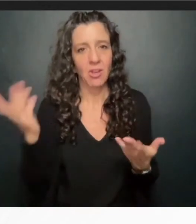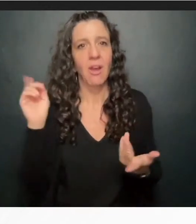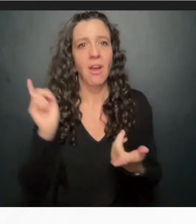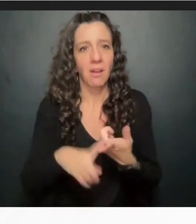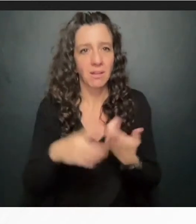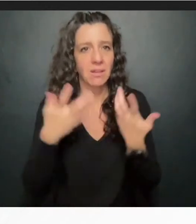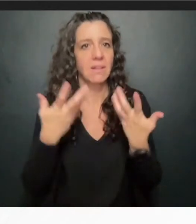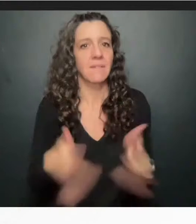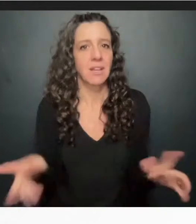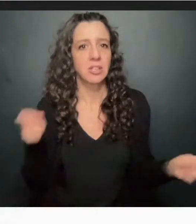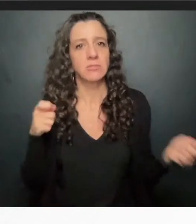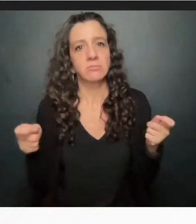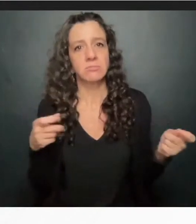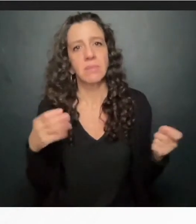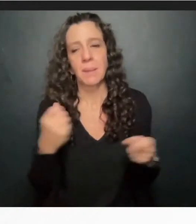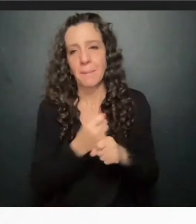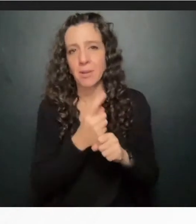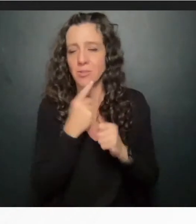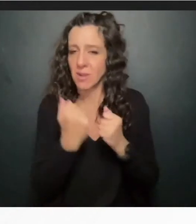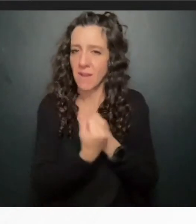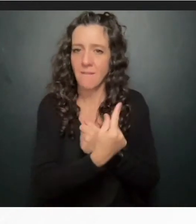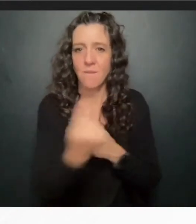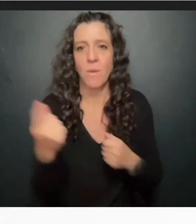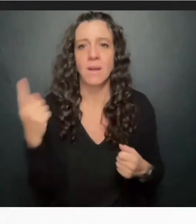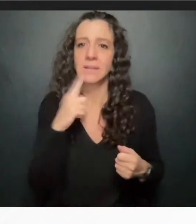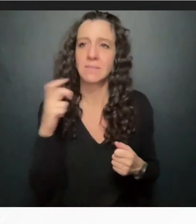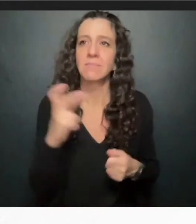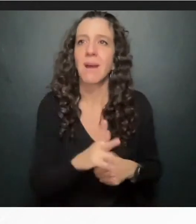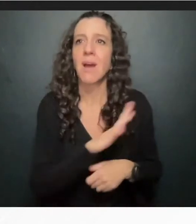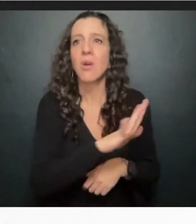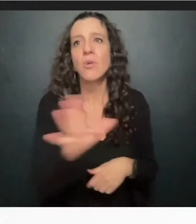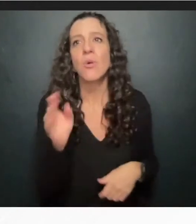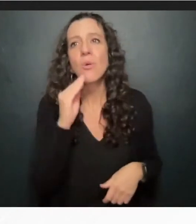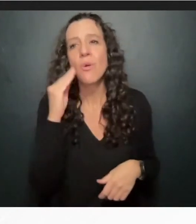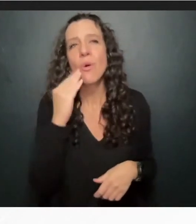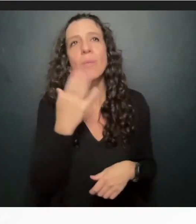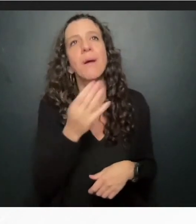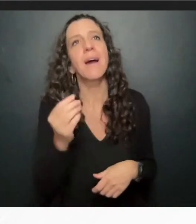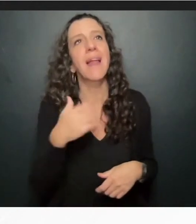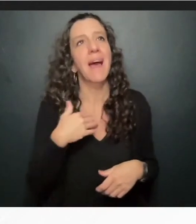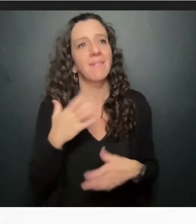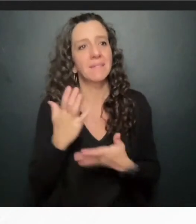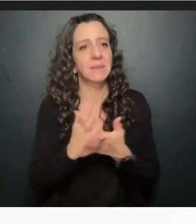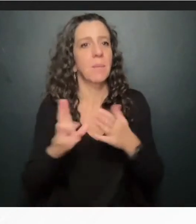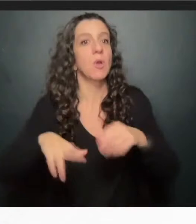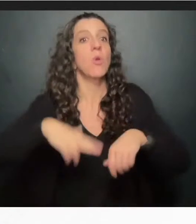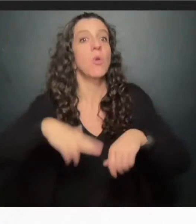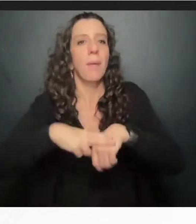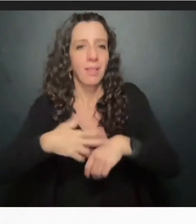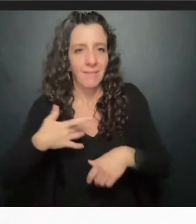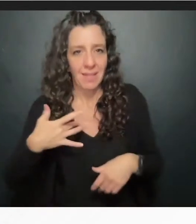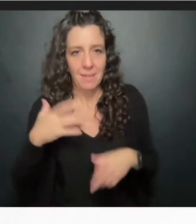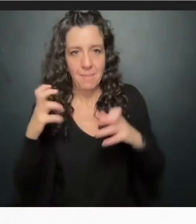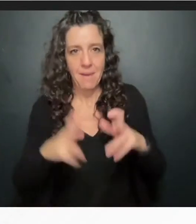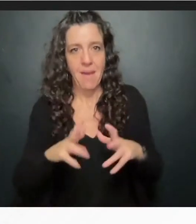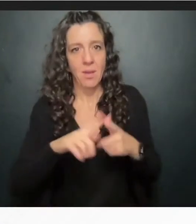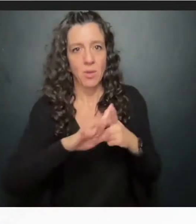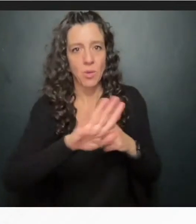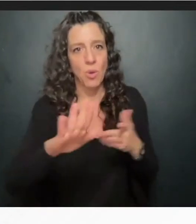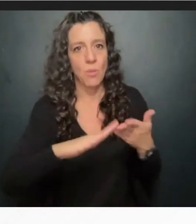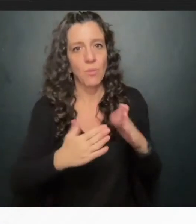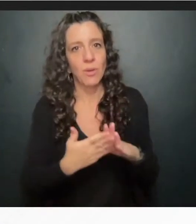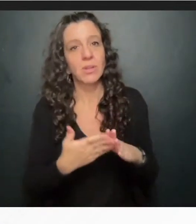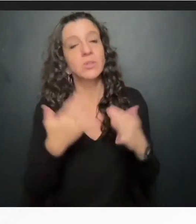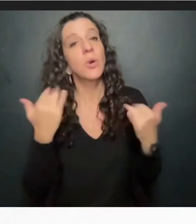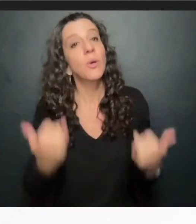and make sure every single one of you is back in your homes and restore some normalcy into your communities. With that, we will be